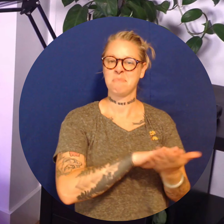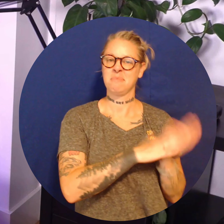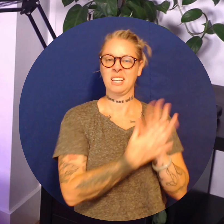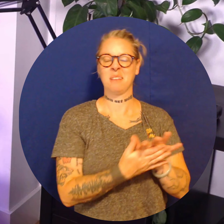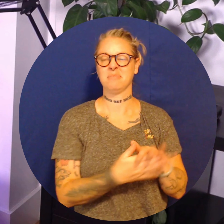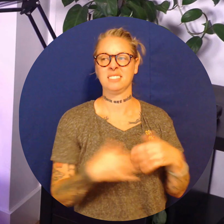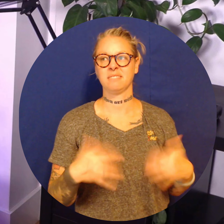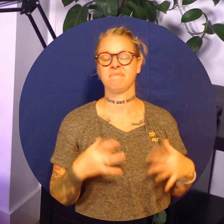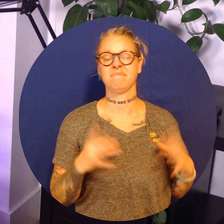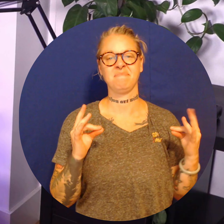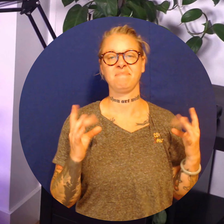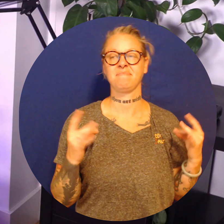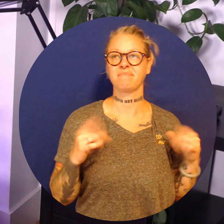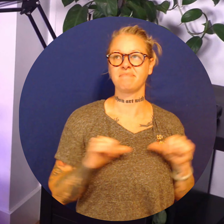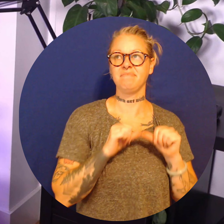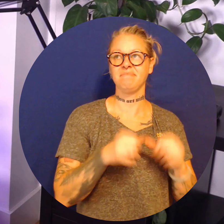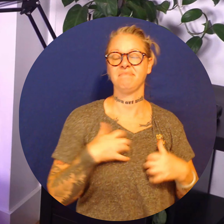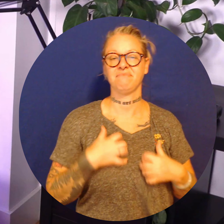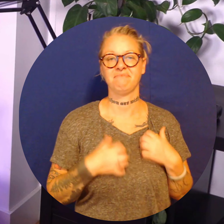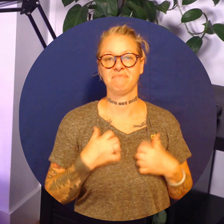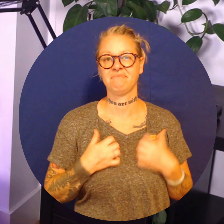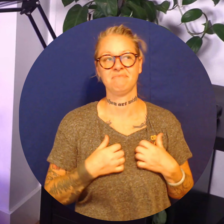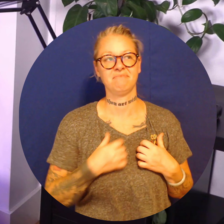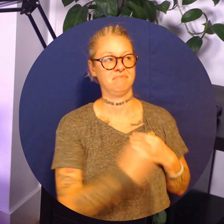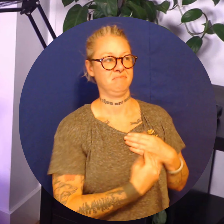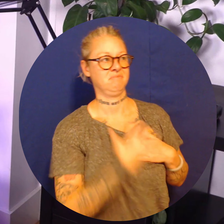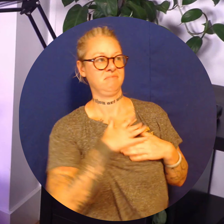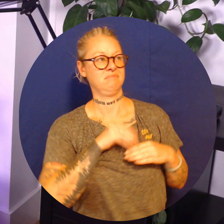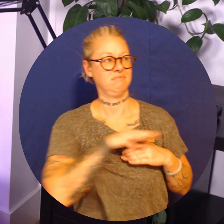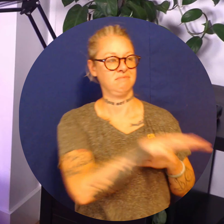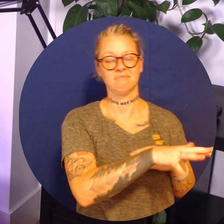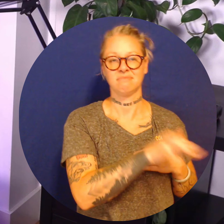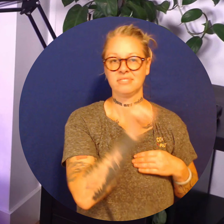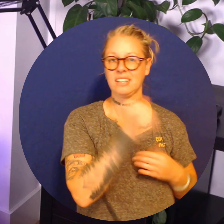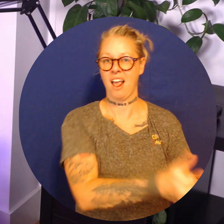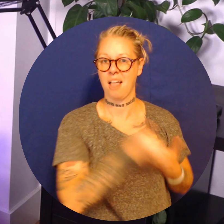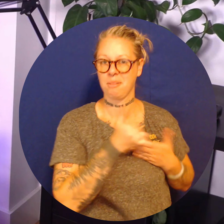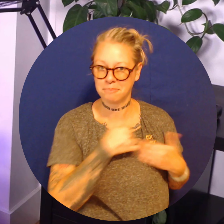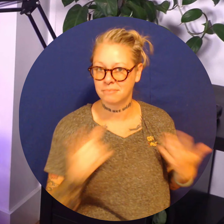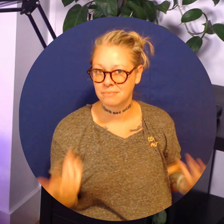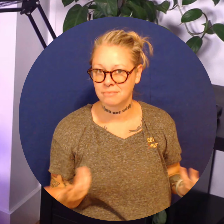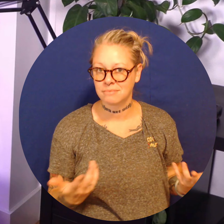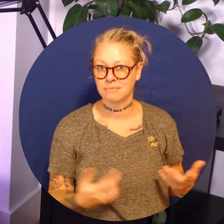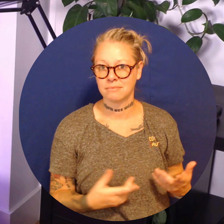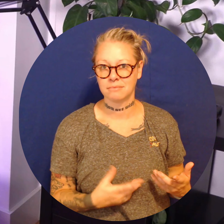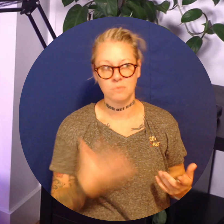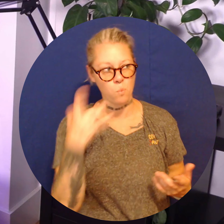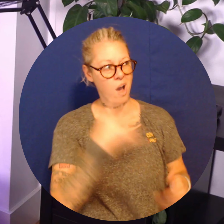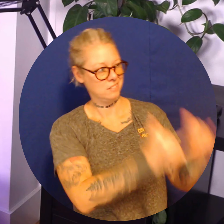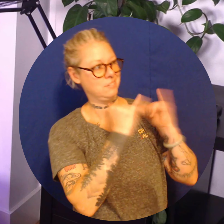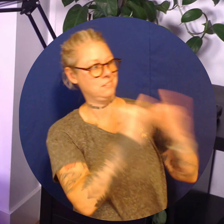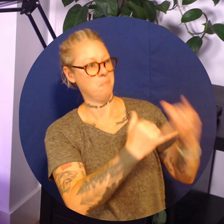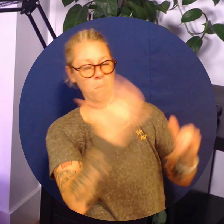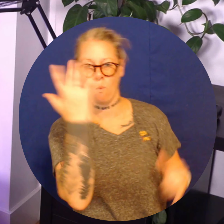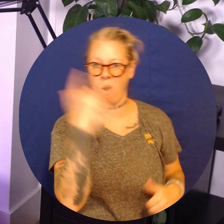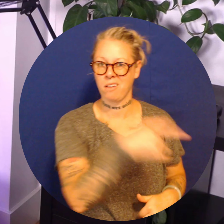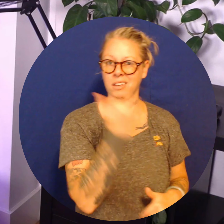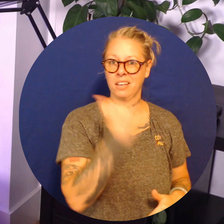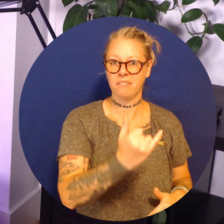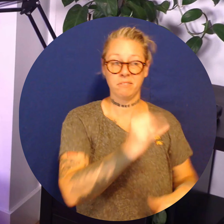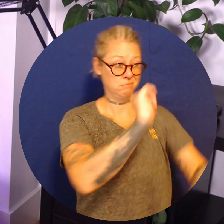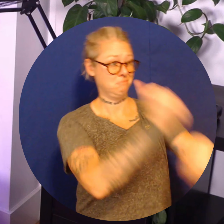yourself in a habitual space of people who are not manifesting their deepest desires why the fuck would i